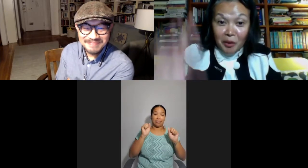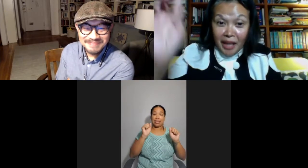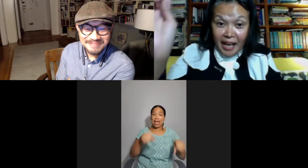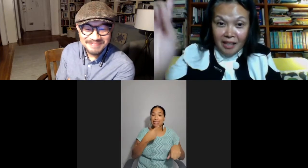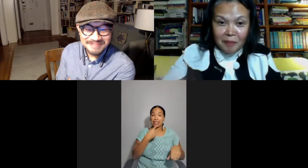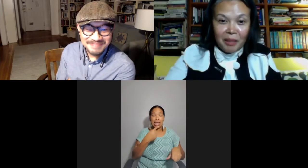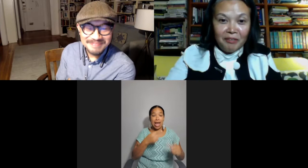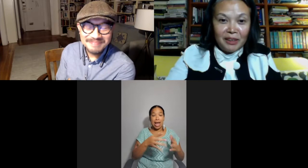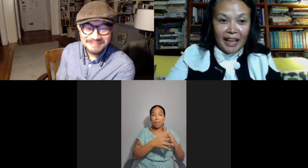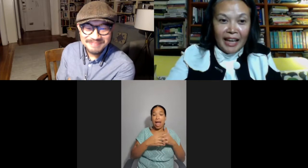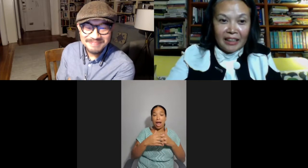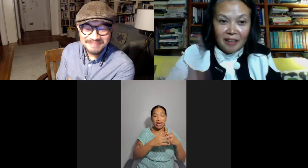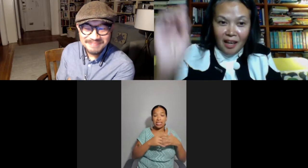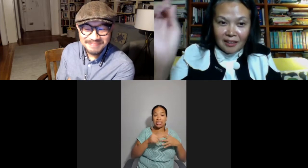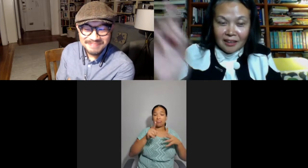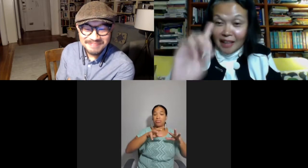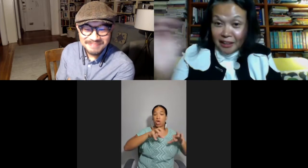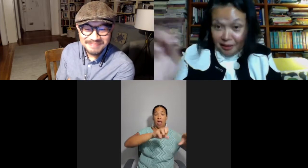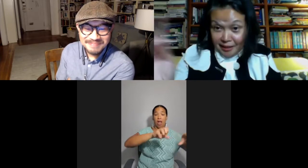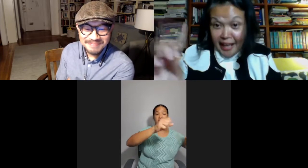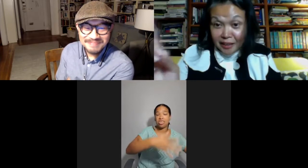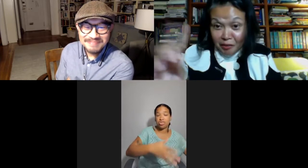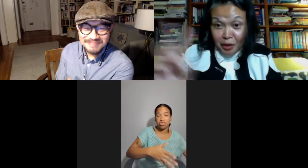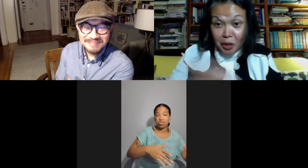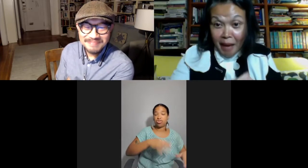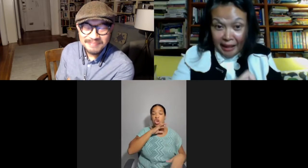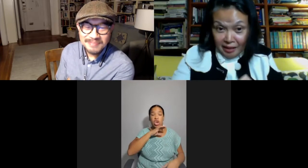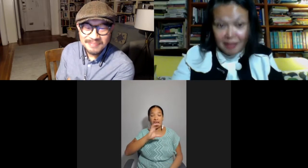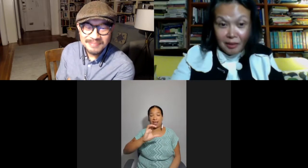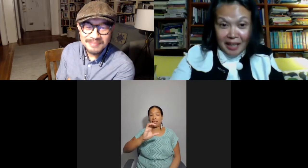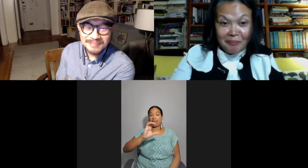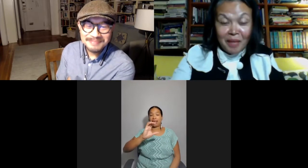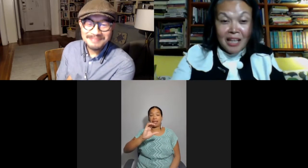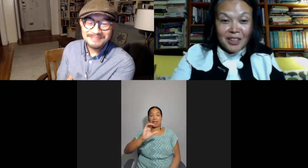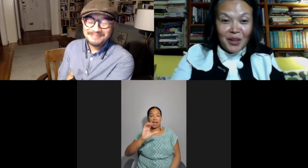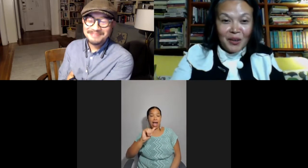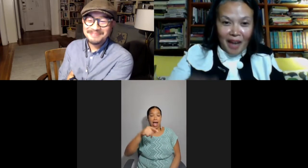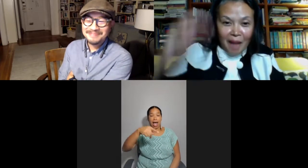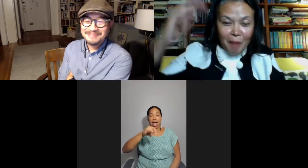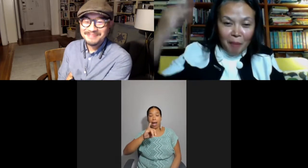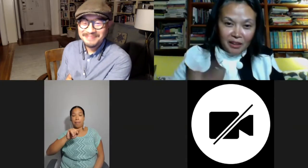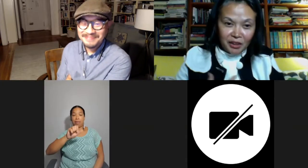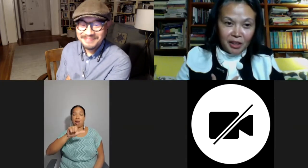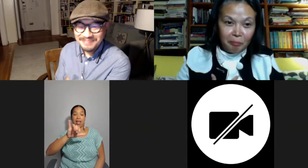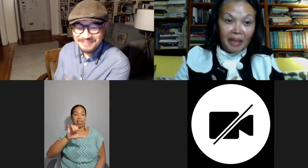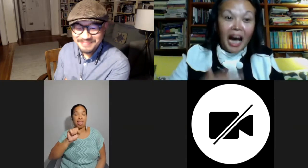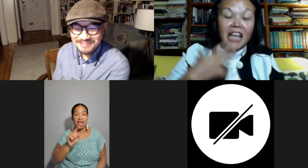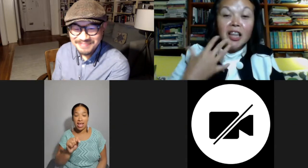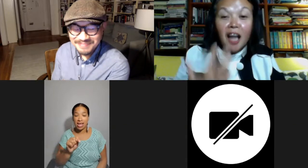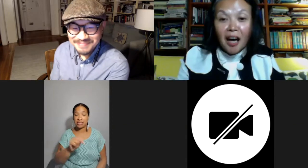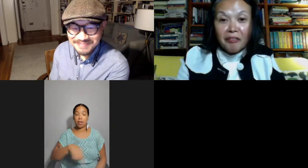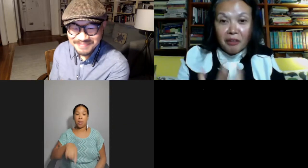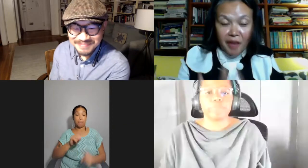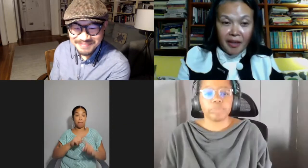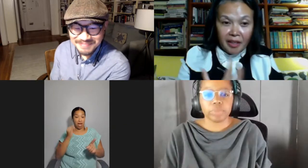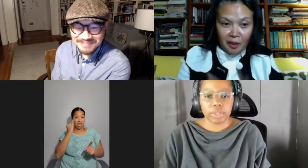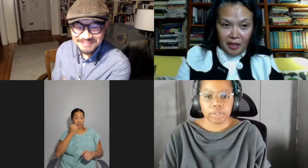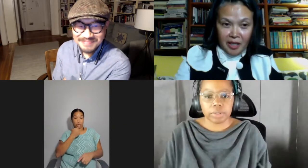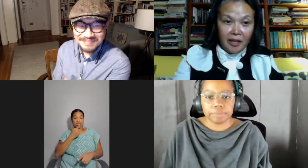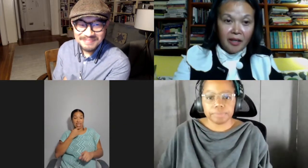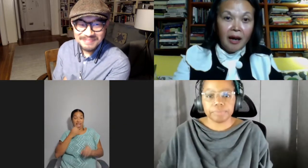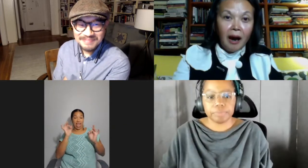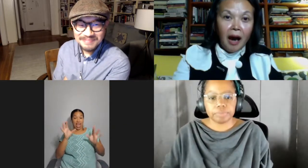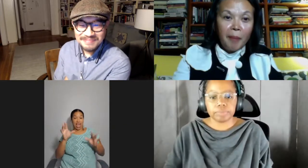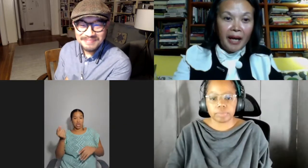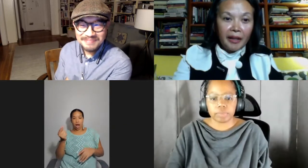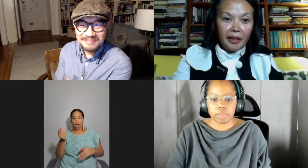be okay. But if you say I hate dogs, that's the end of your humanity. Okay. So I'm a monster, but I love the very